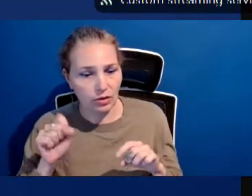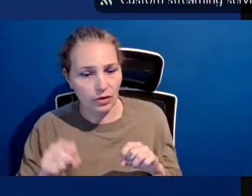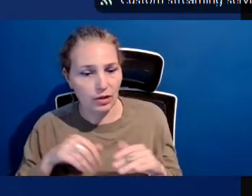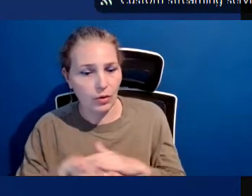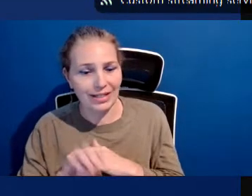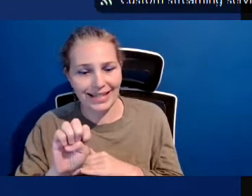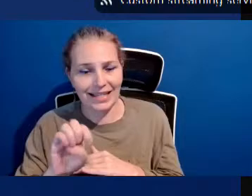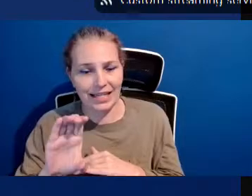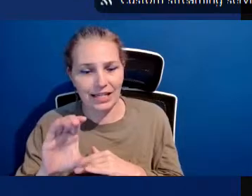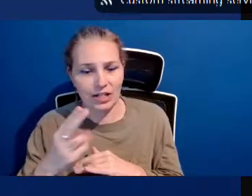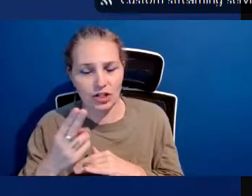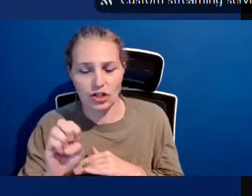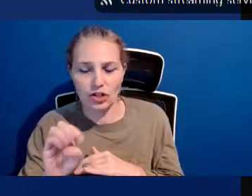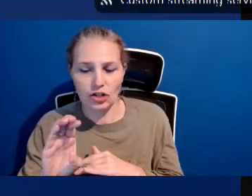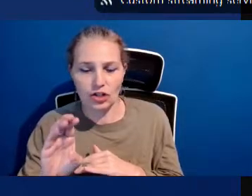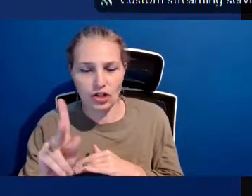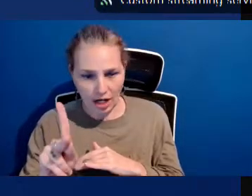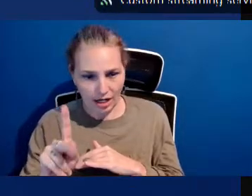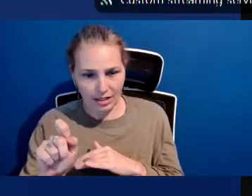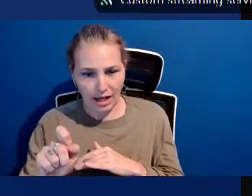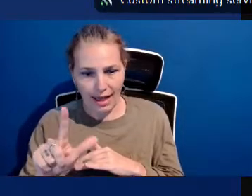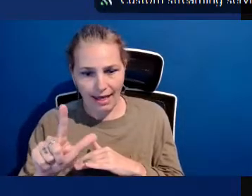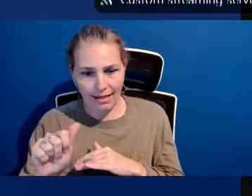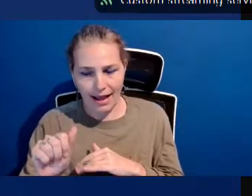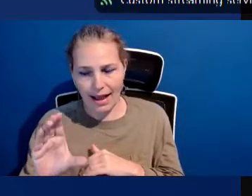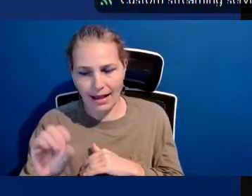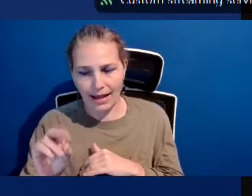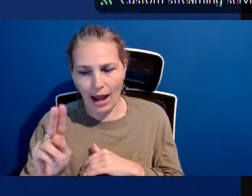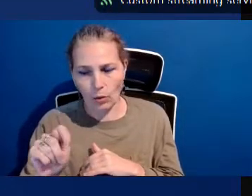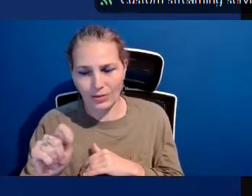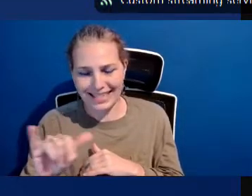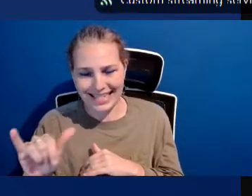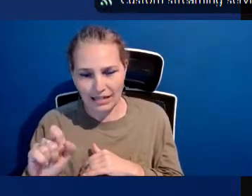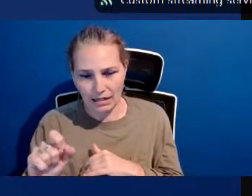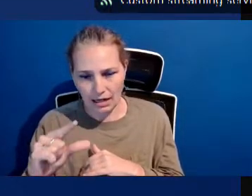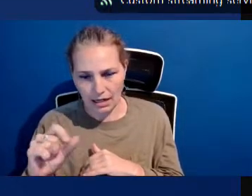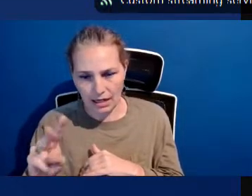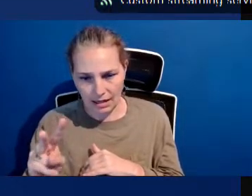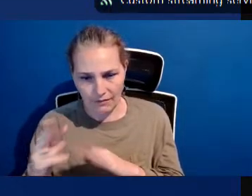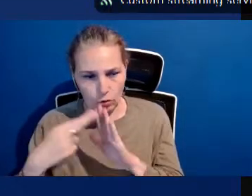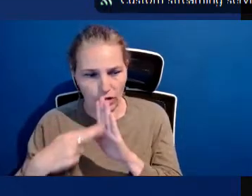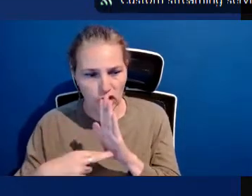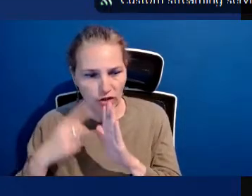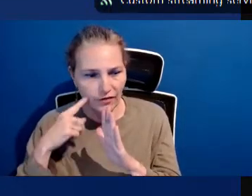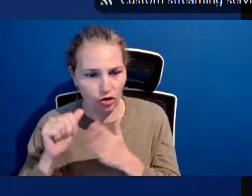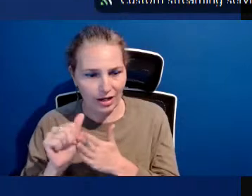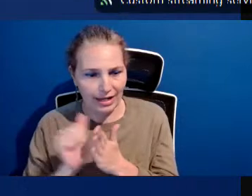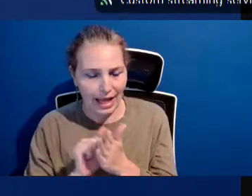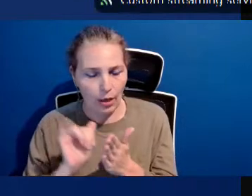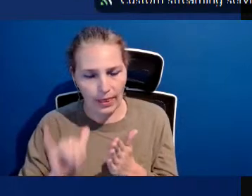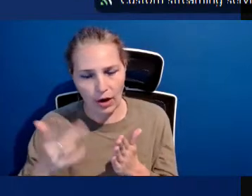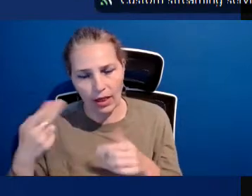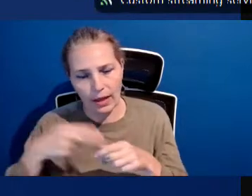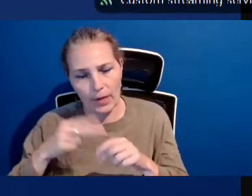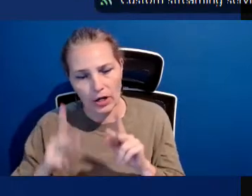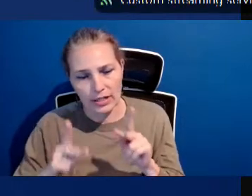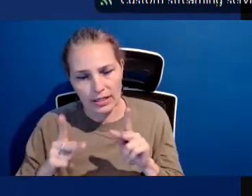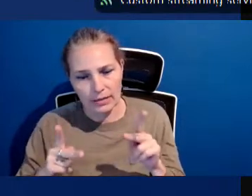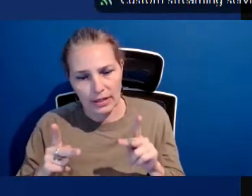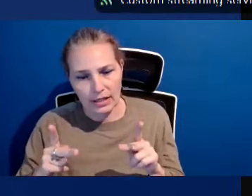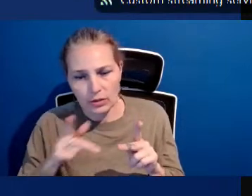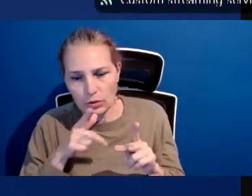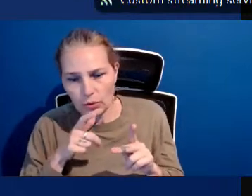eCheck.lacounty.gov. You can register for an account there. And participants in this pilot are helping to train the AI